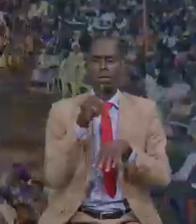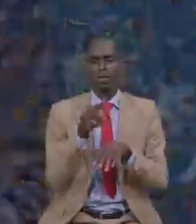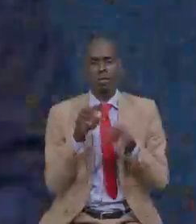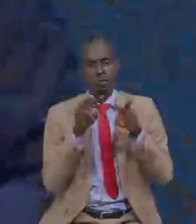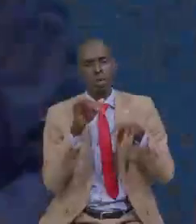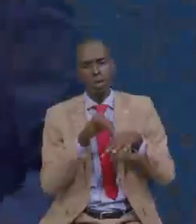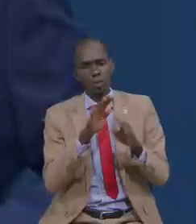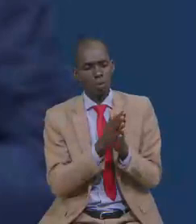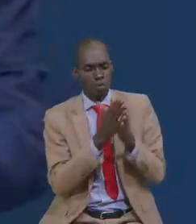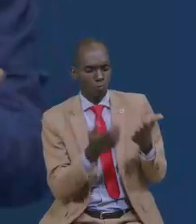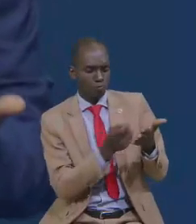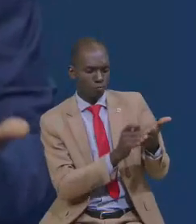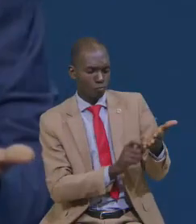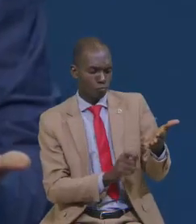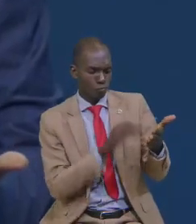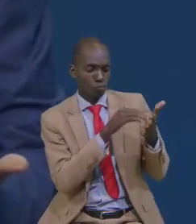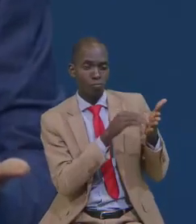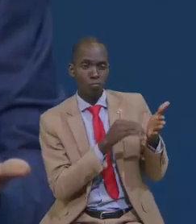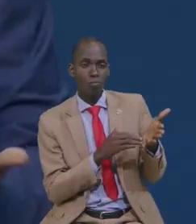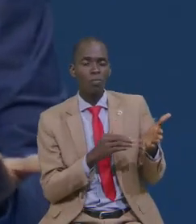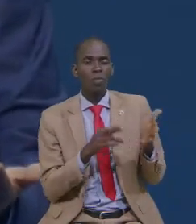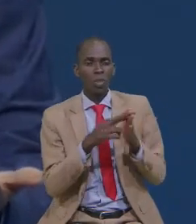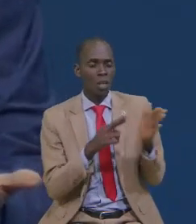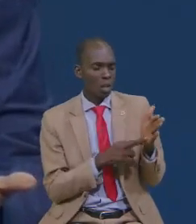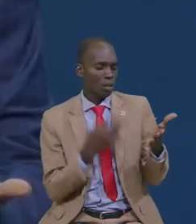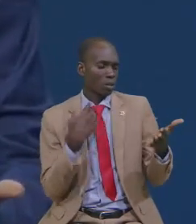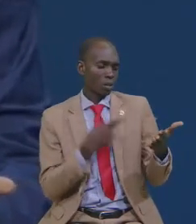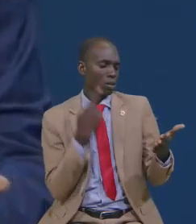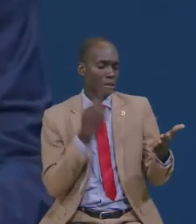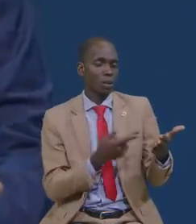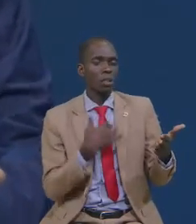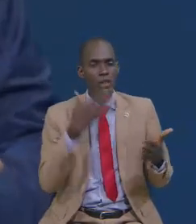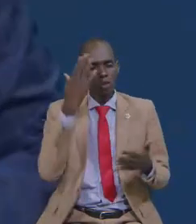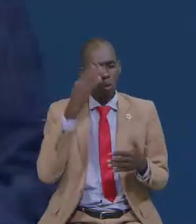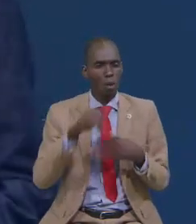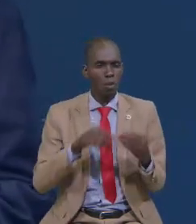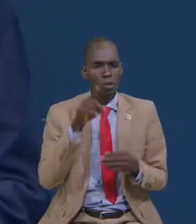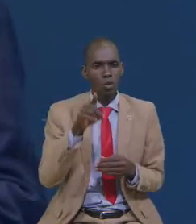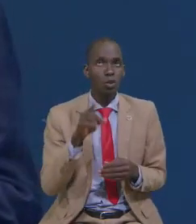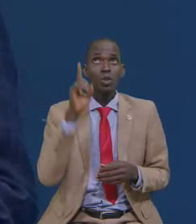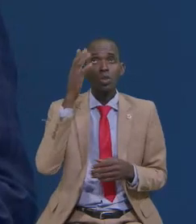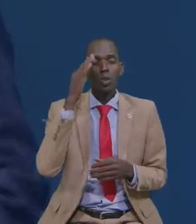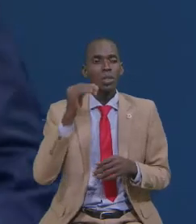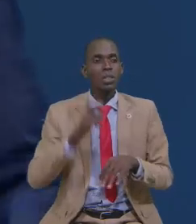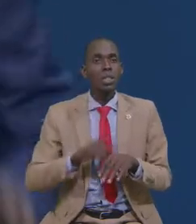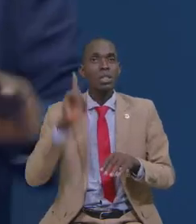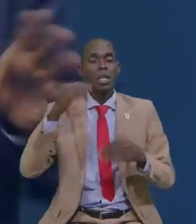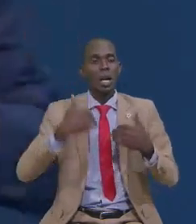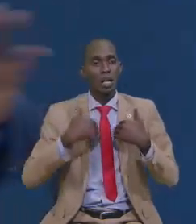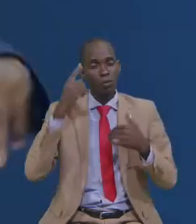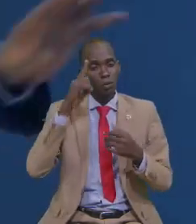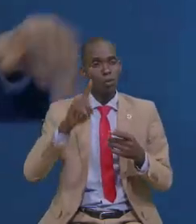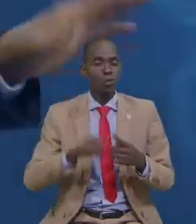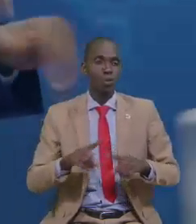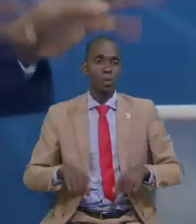the time of creation. He knows about you. And he knew the time he had given you to spend. And